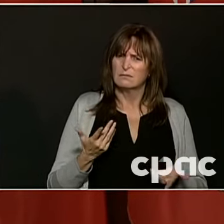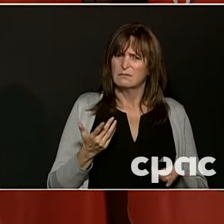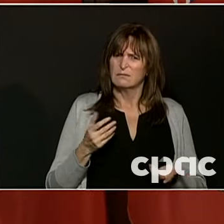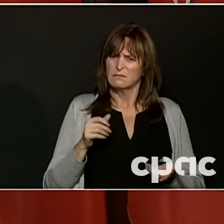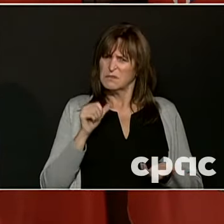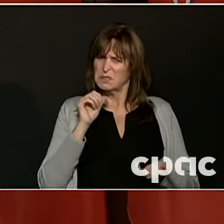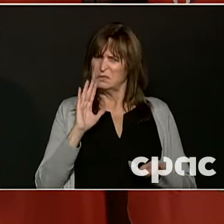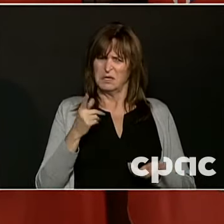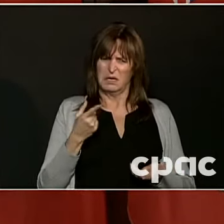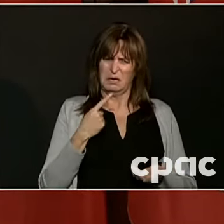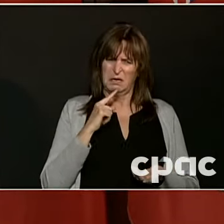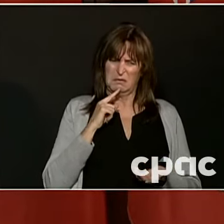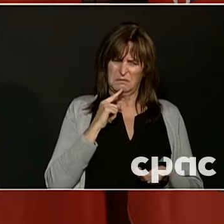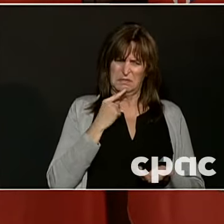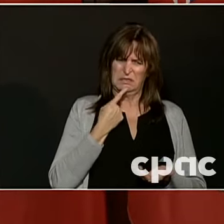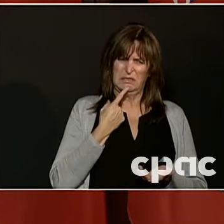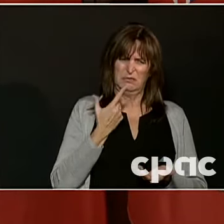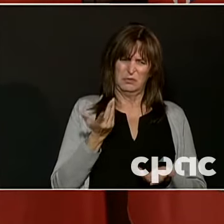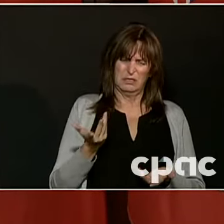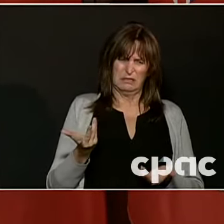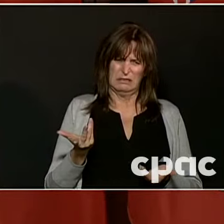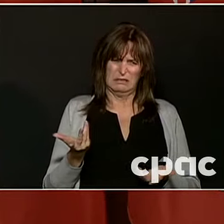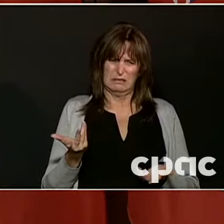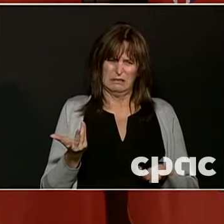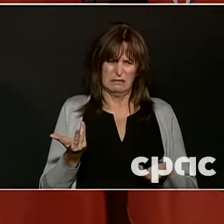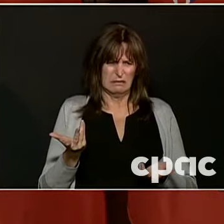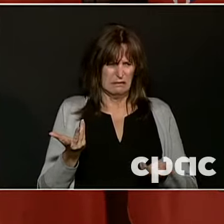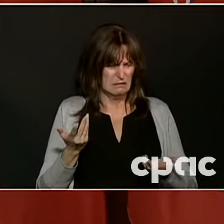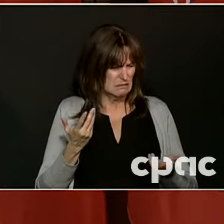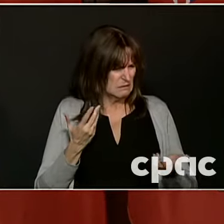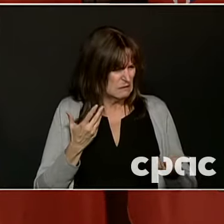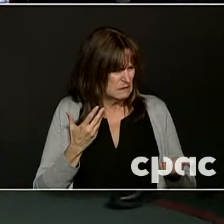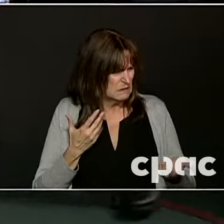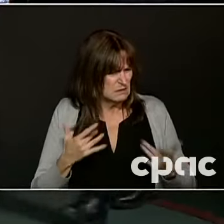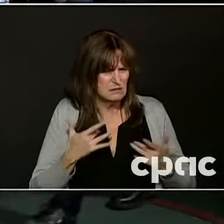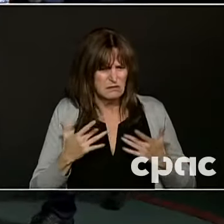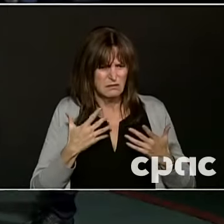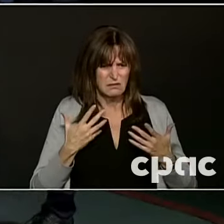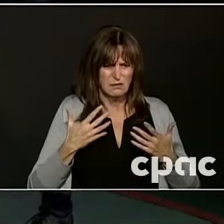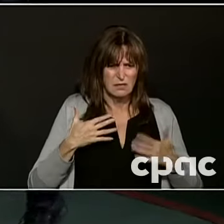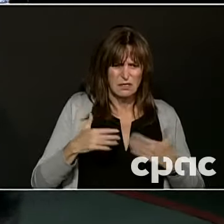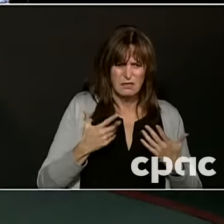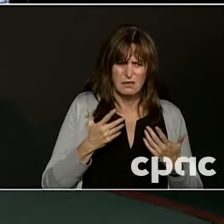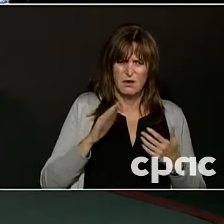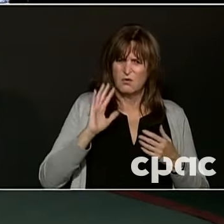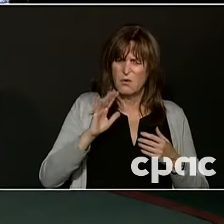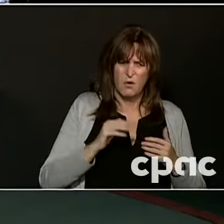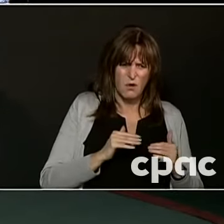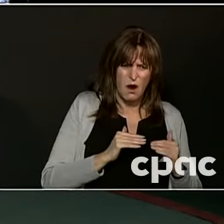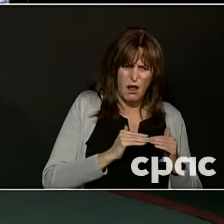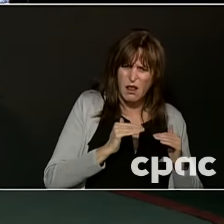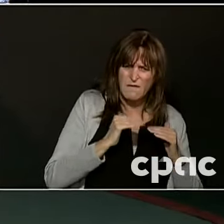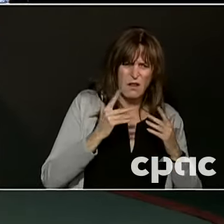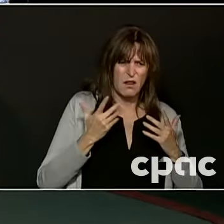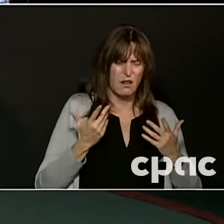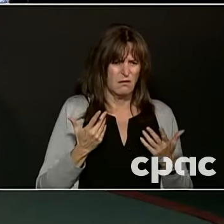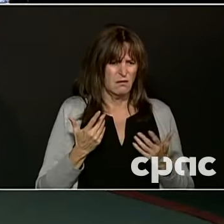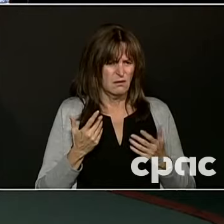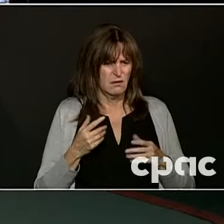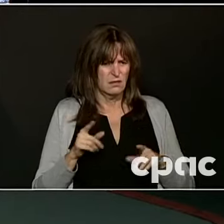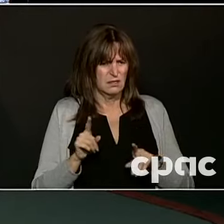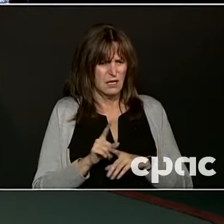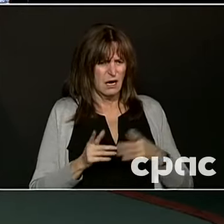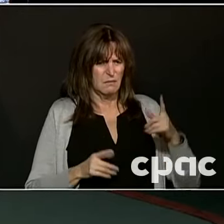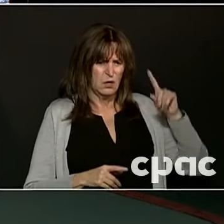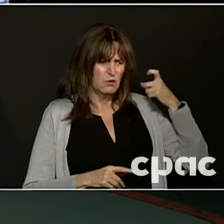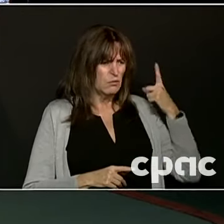It still doesn't sound like we're hearing the same level from the Premier really sort of